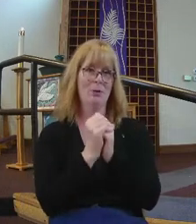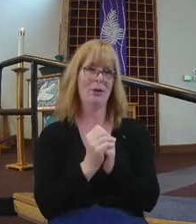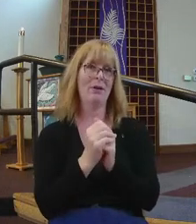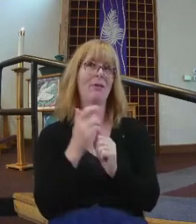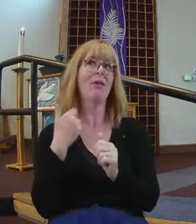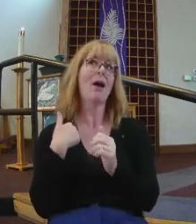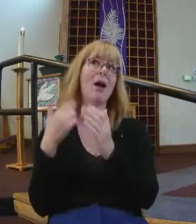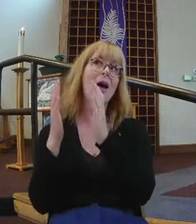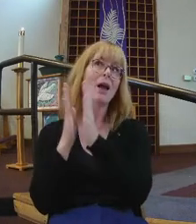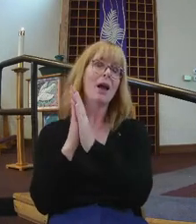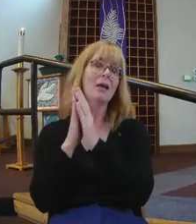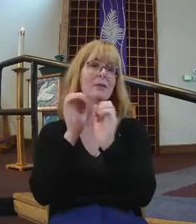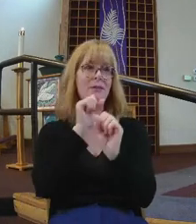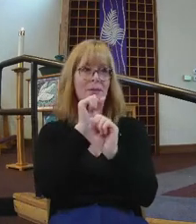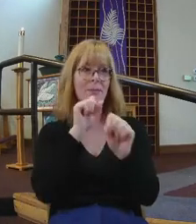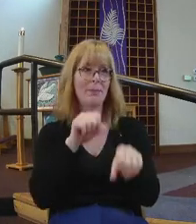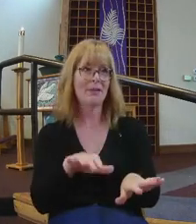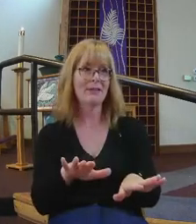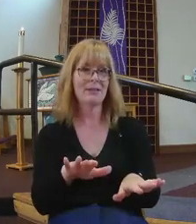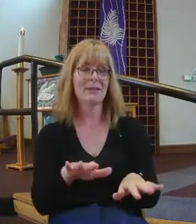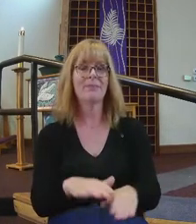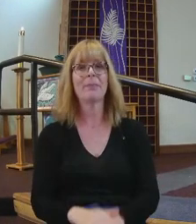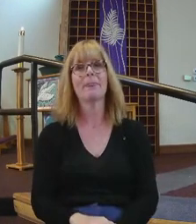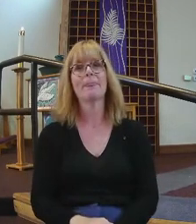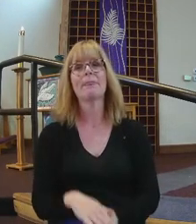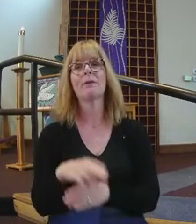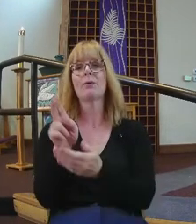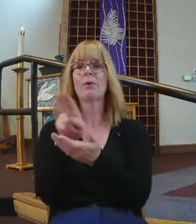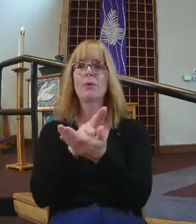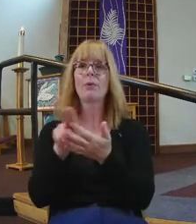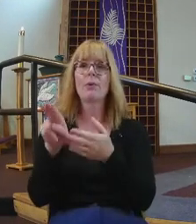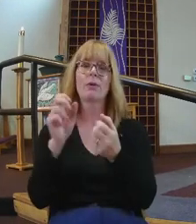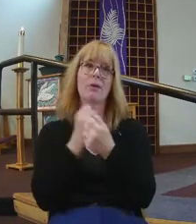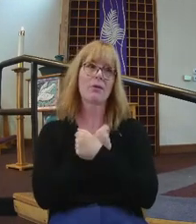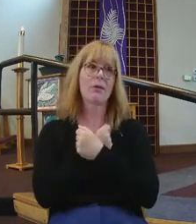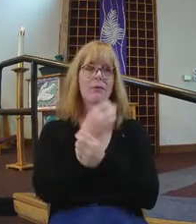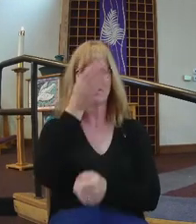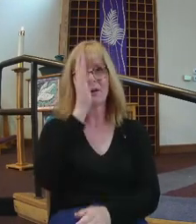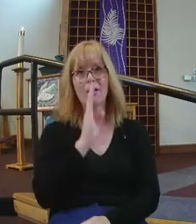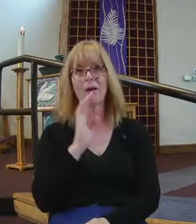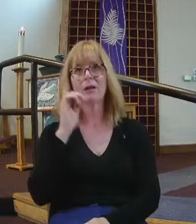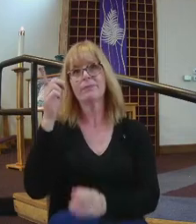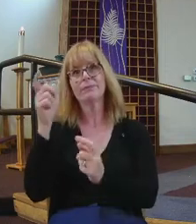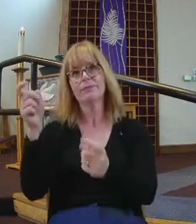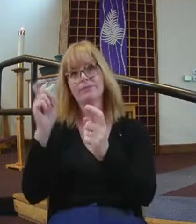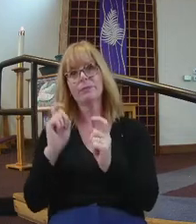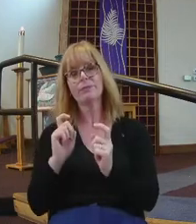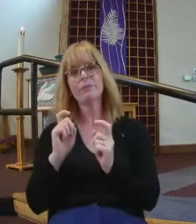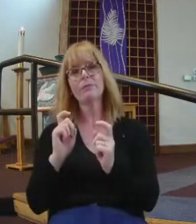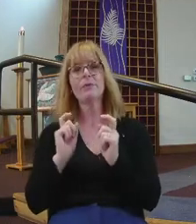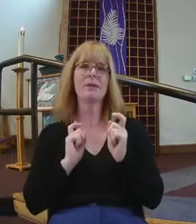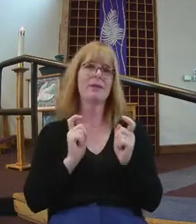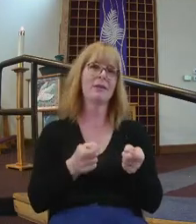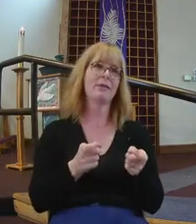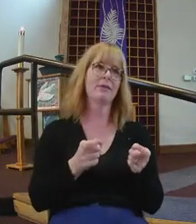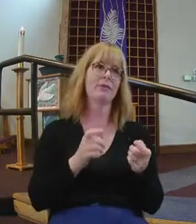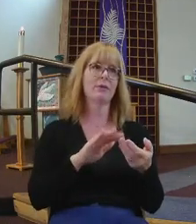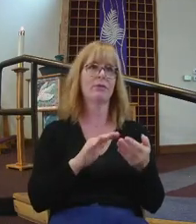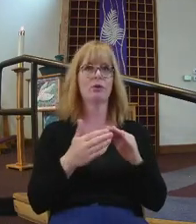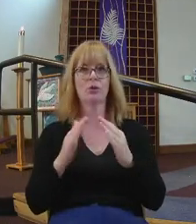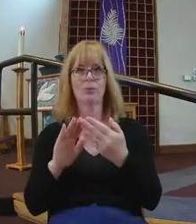blessing. Oh, holy and gracious God, you give us the gift of community and